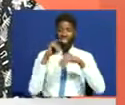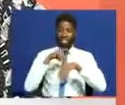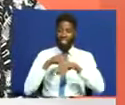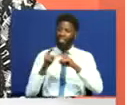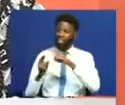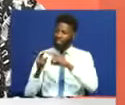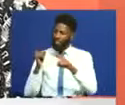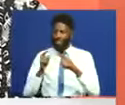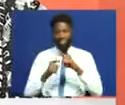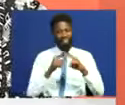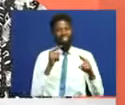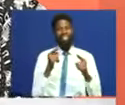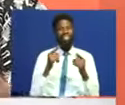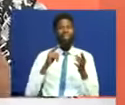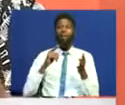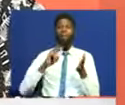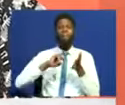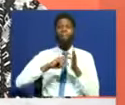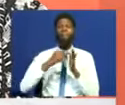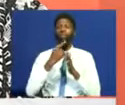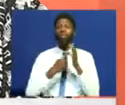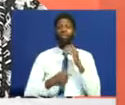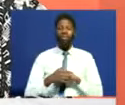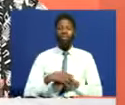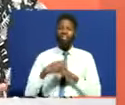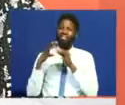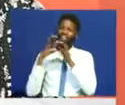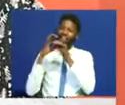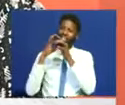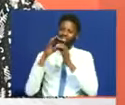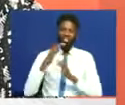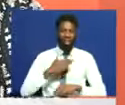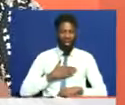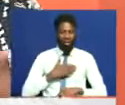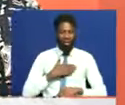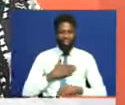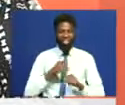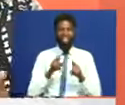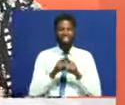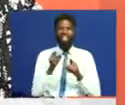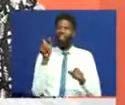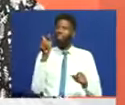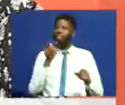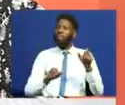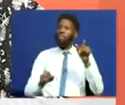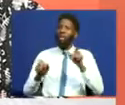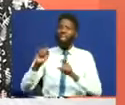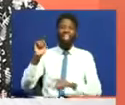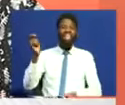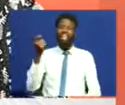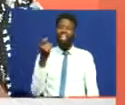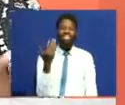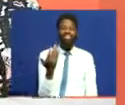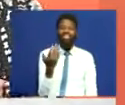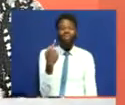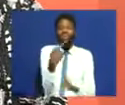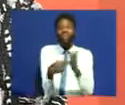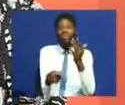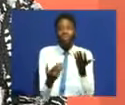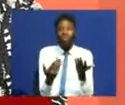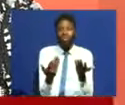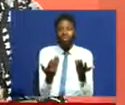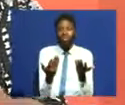other, what does that speak about us? Our culture as a people of Kenya, what does that say about us? How do we treat